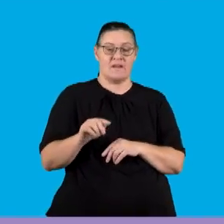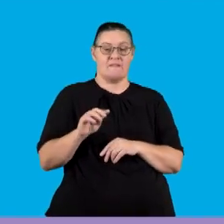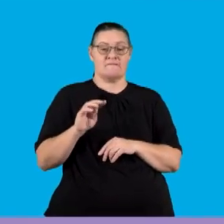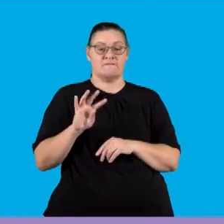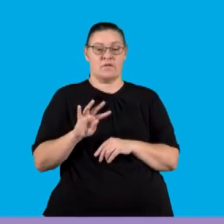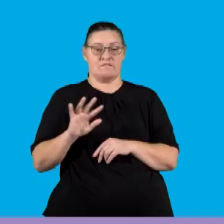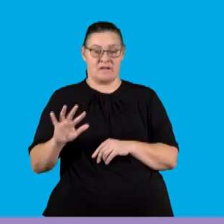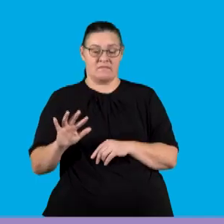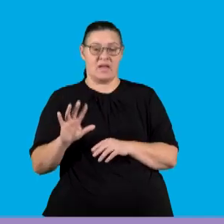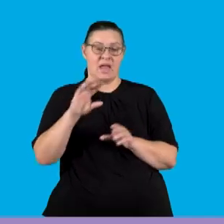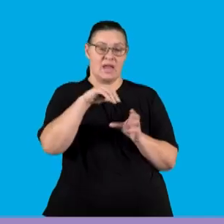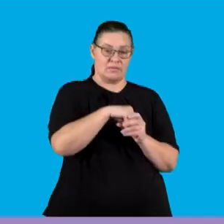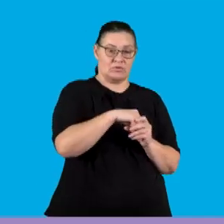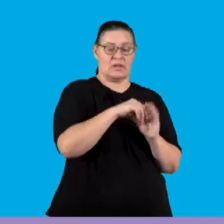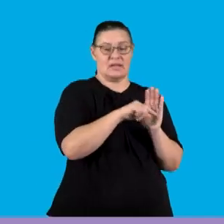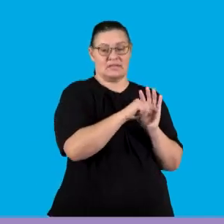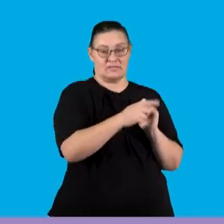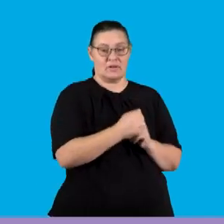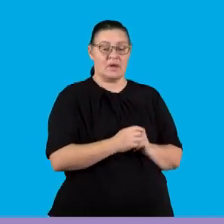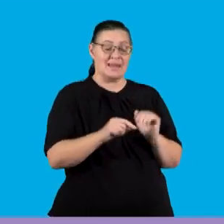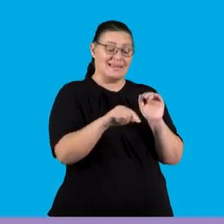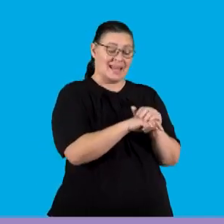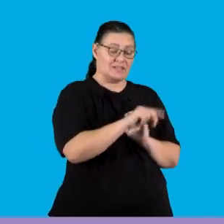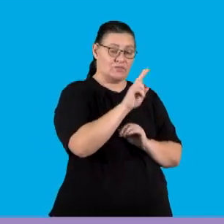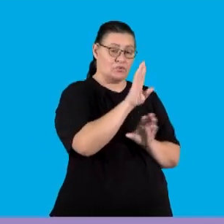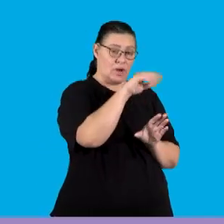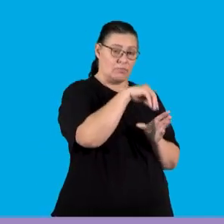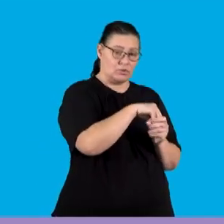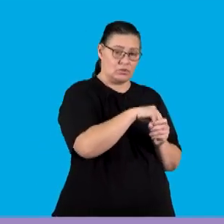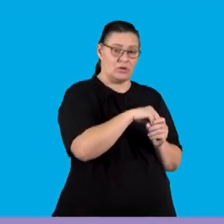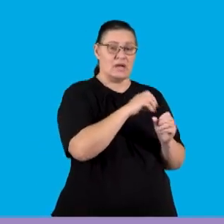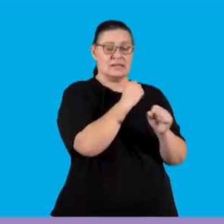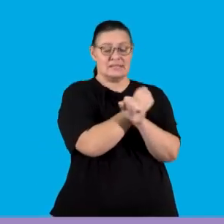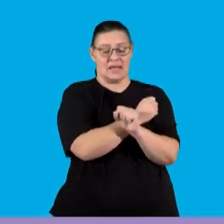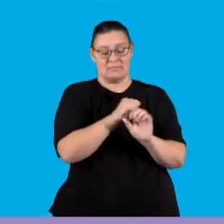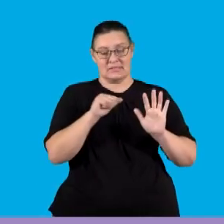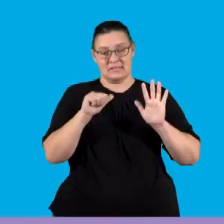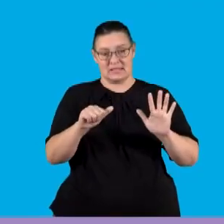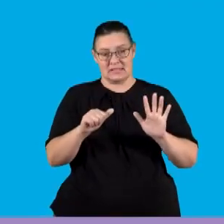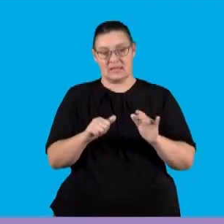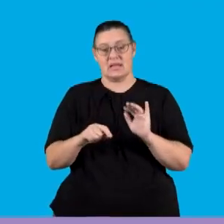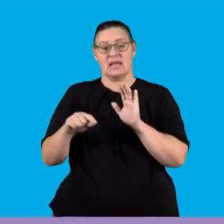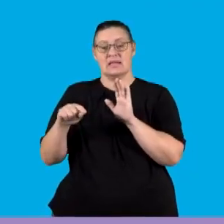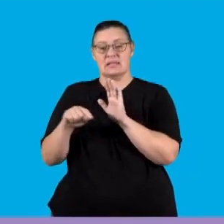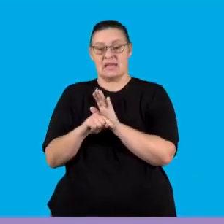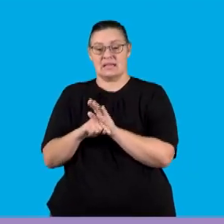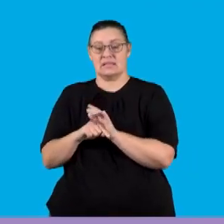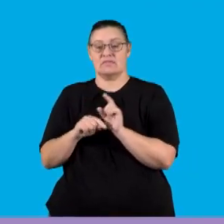a -7. What about the -2? Well, -2 multiplied by 6 is